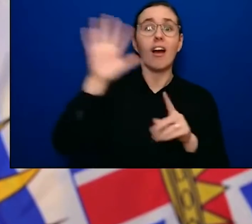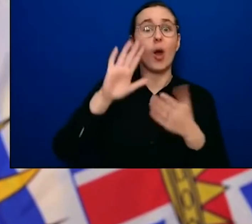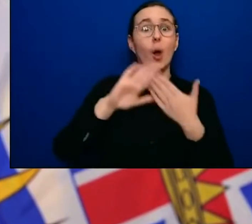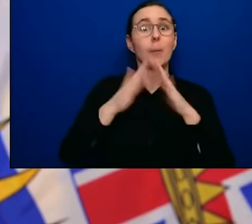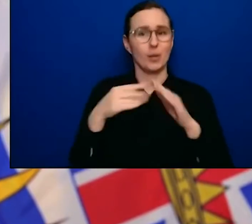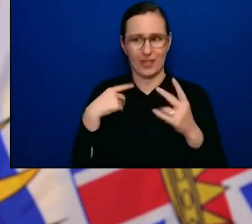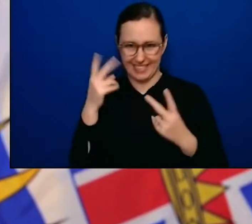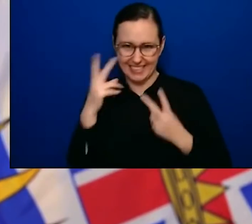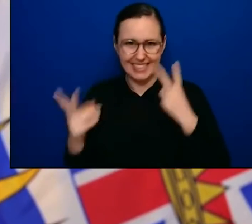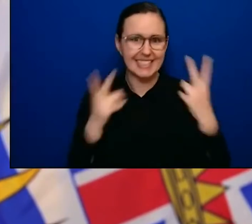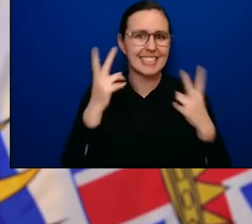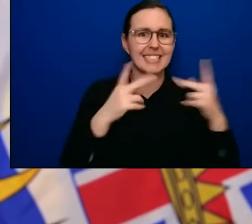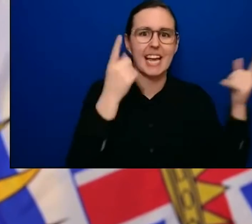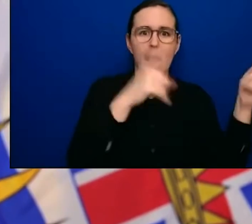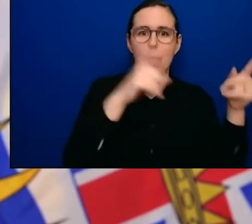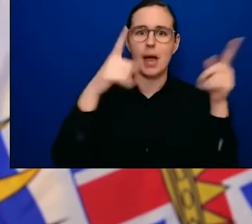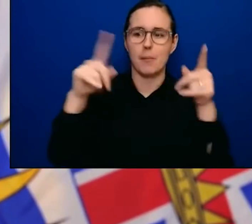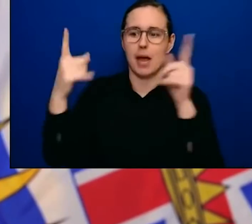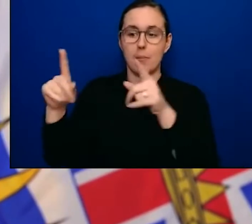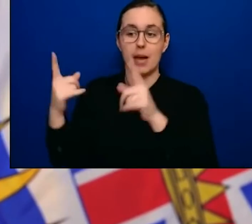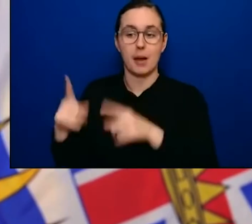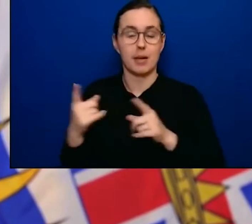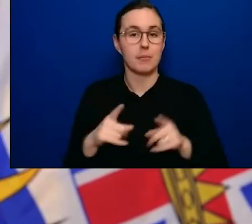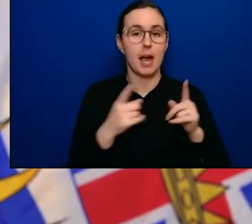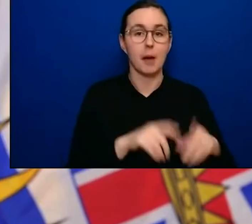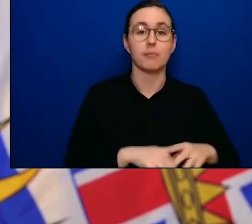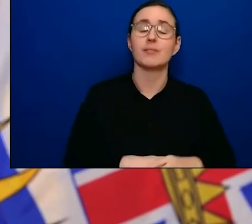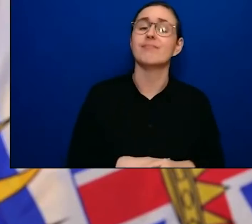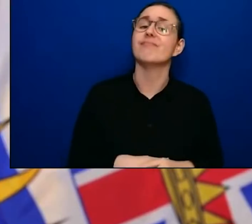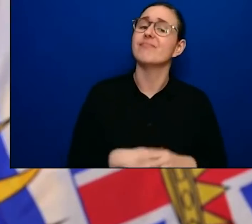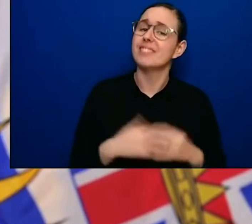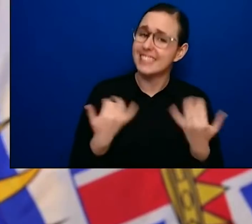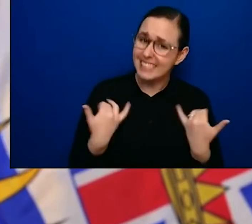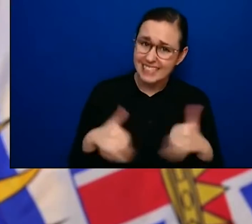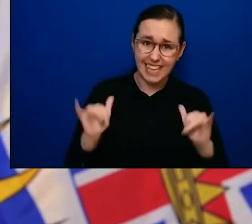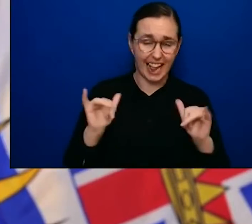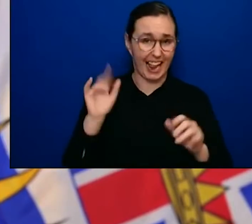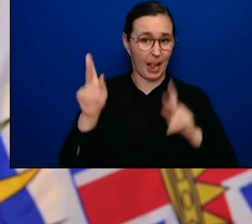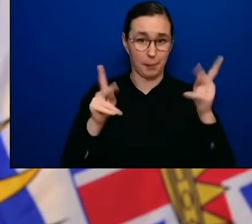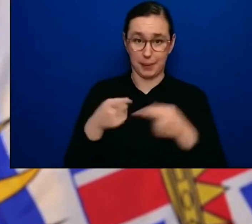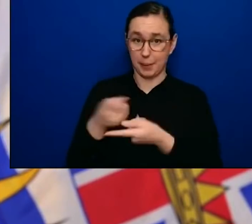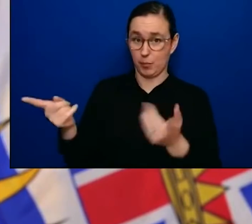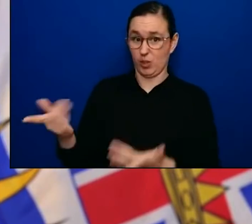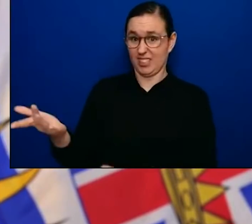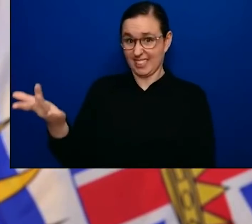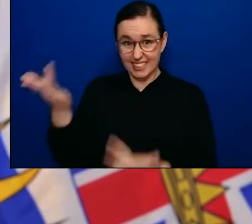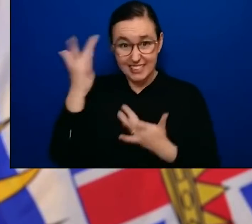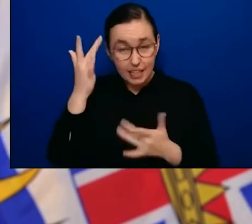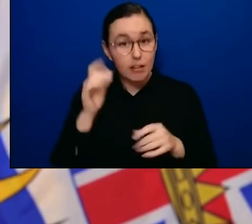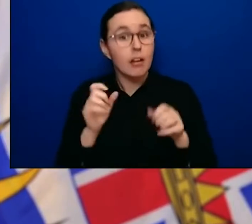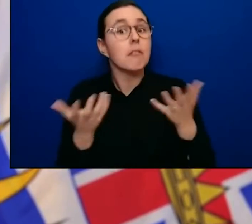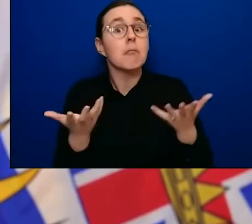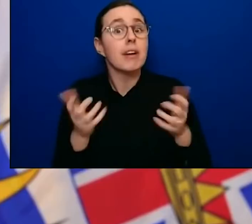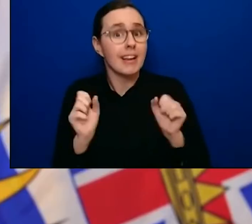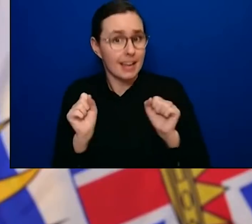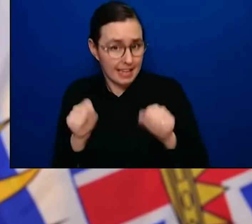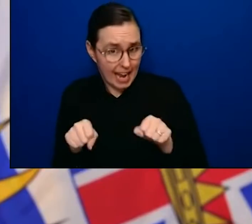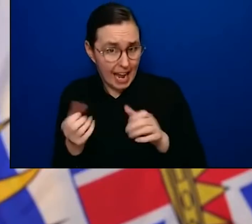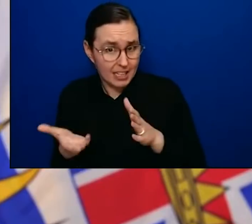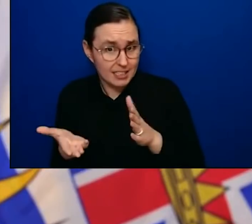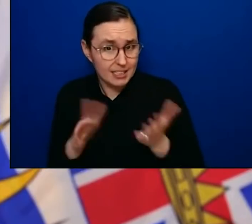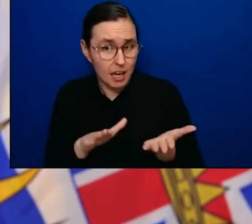we still are seeing people dying from COVID-19. Most of them are people who have underlying illnesses, people who are